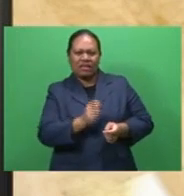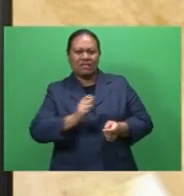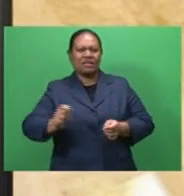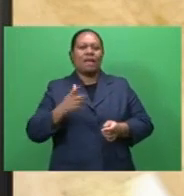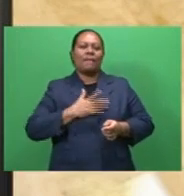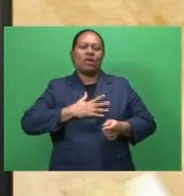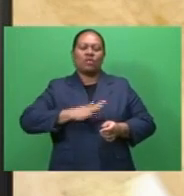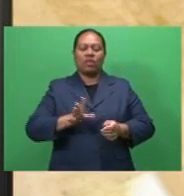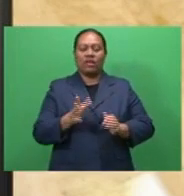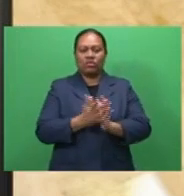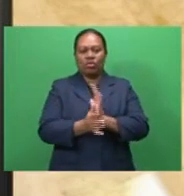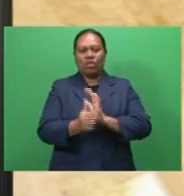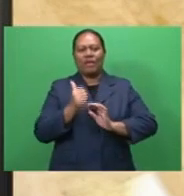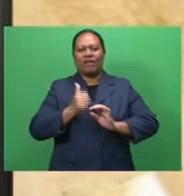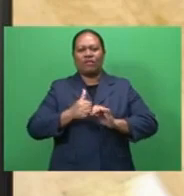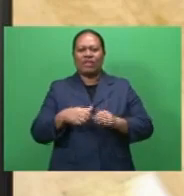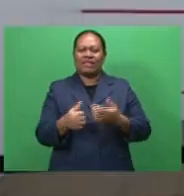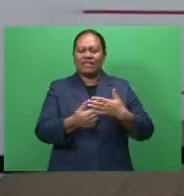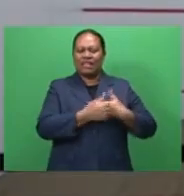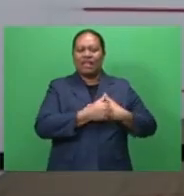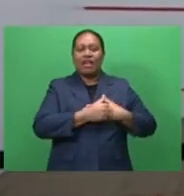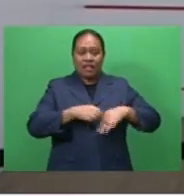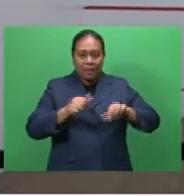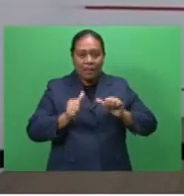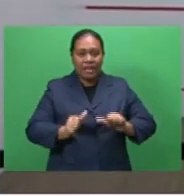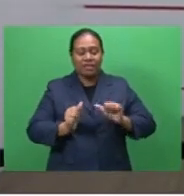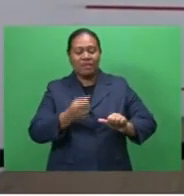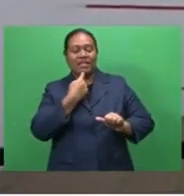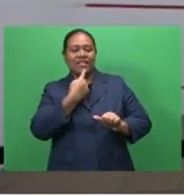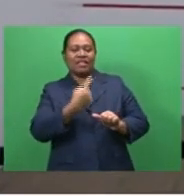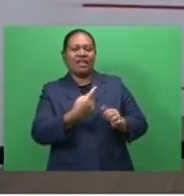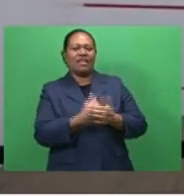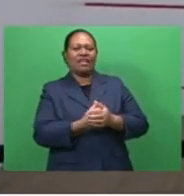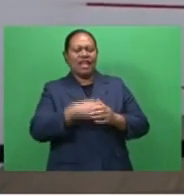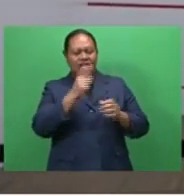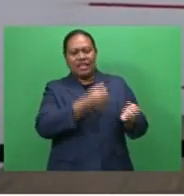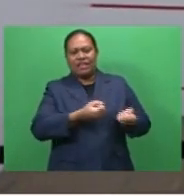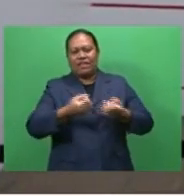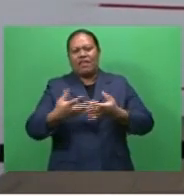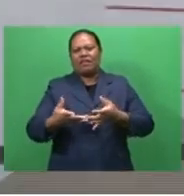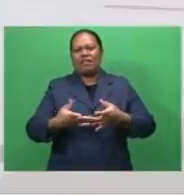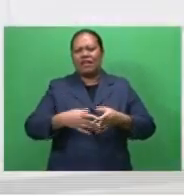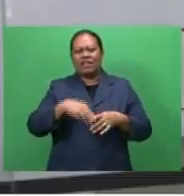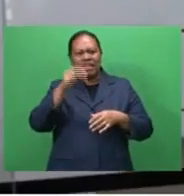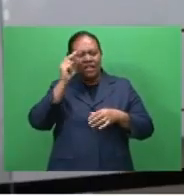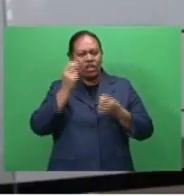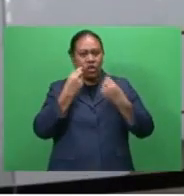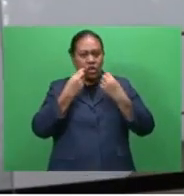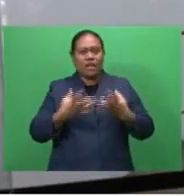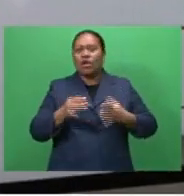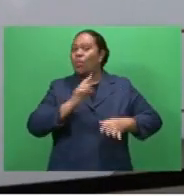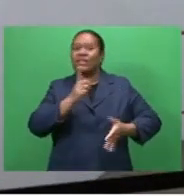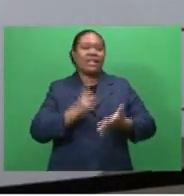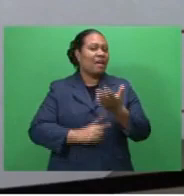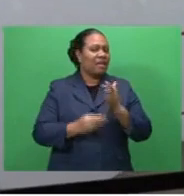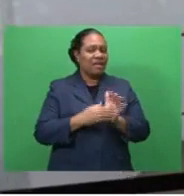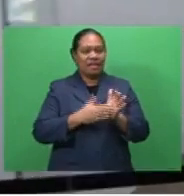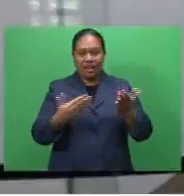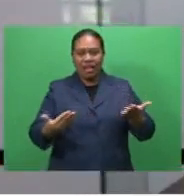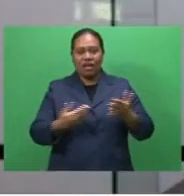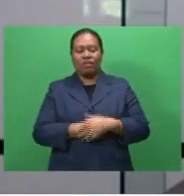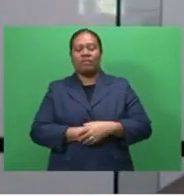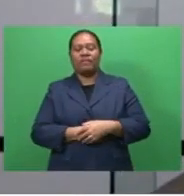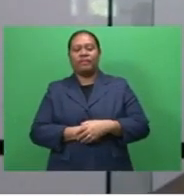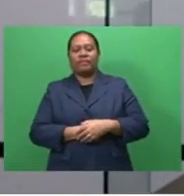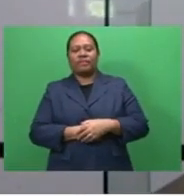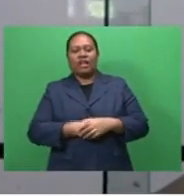to action safely. Squash Fiji President Blair McCaskill says given the uncertain nature of the ongoing COVID-19 pandemic,